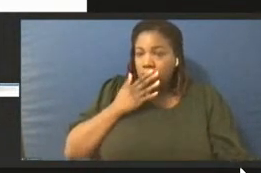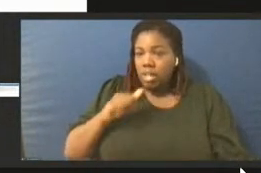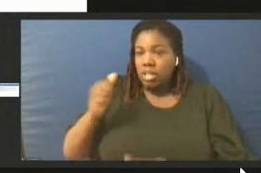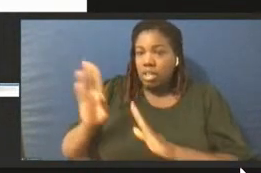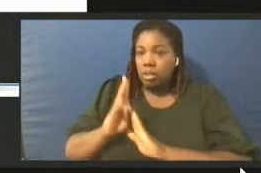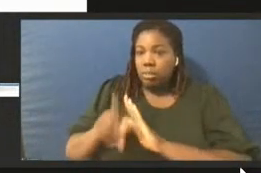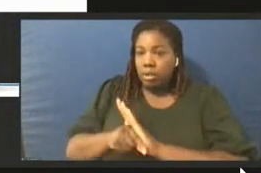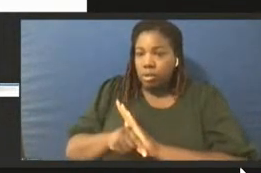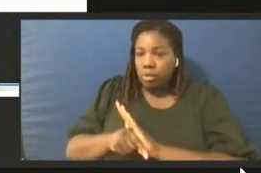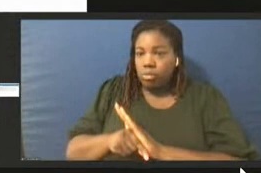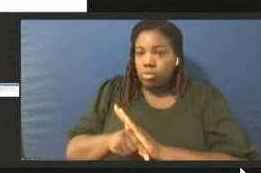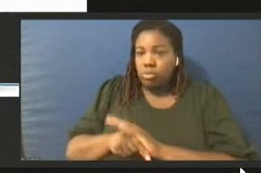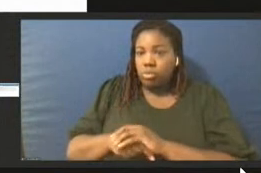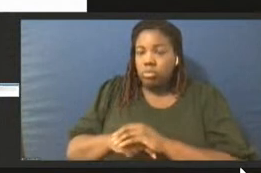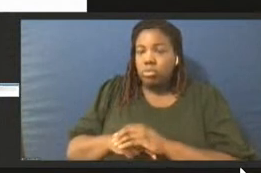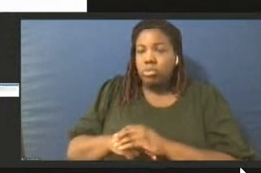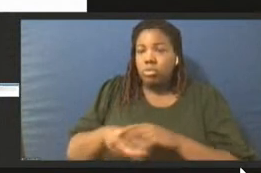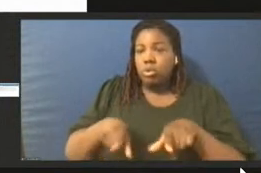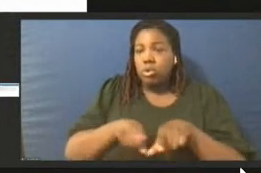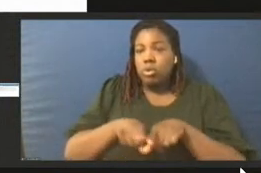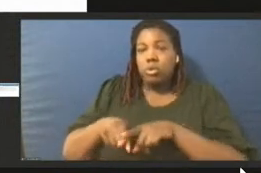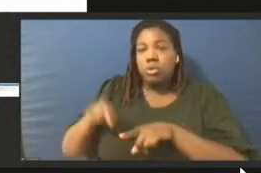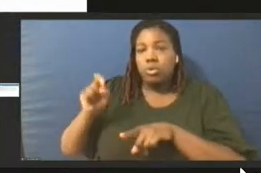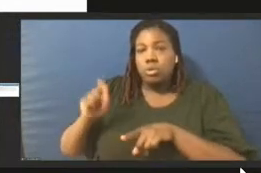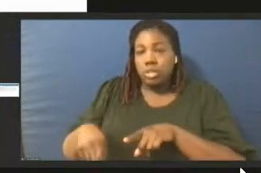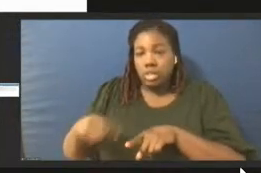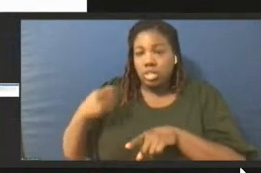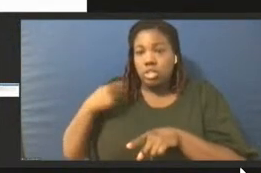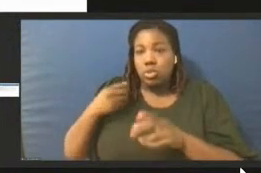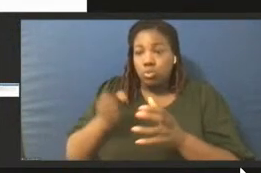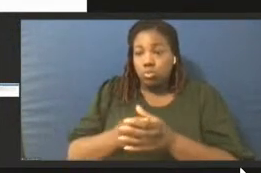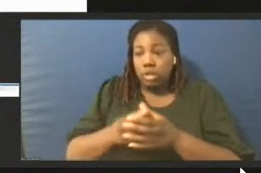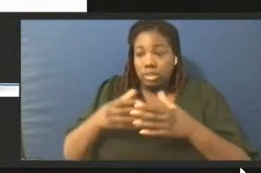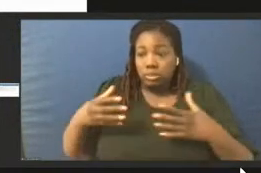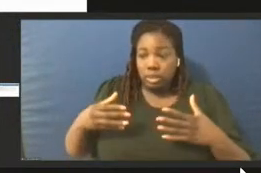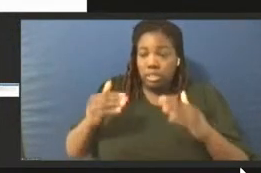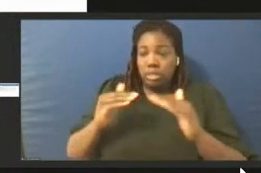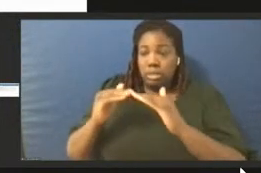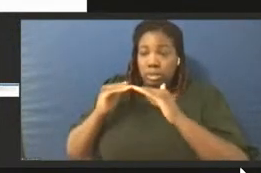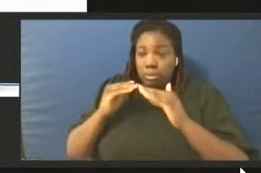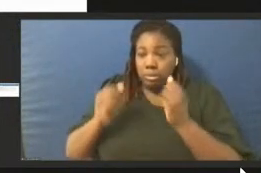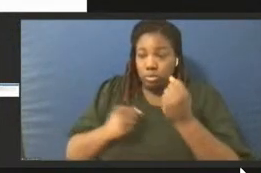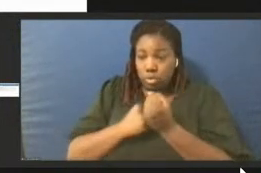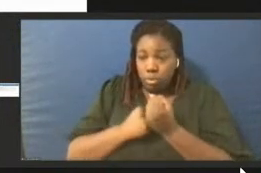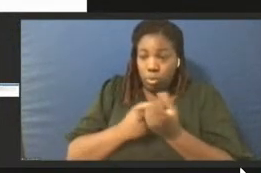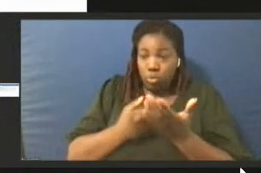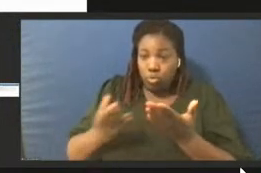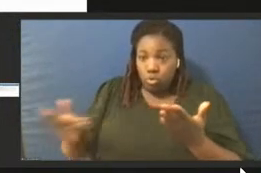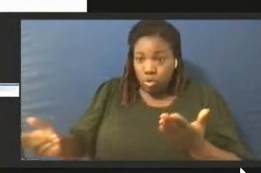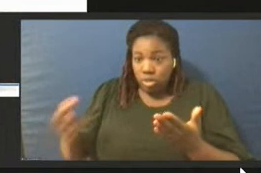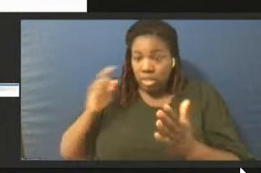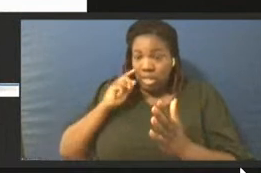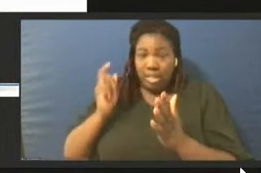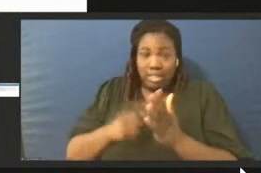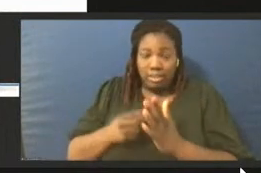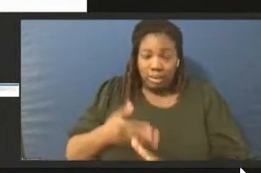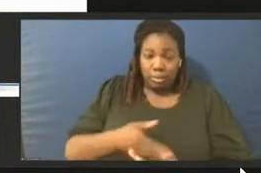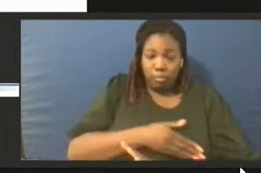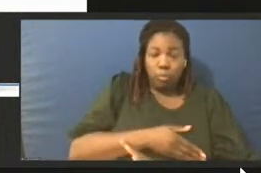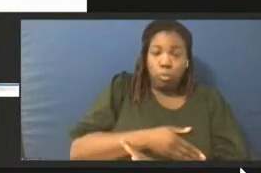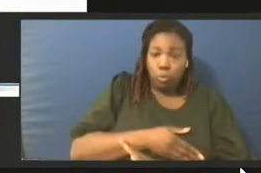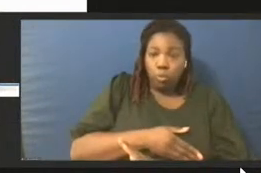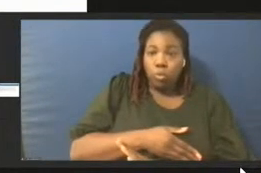backgrounds. We also need to expand the peer support resources identified by earlier speakers and expand